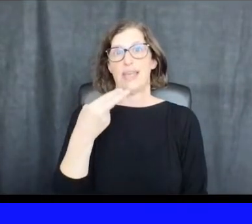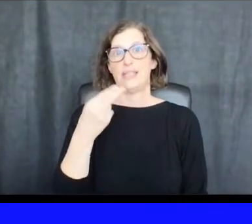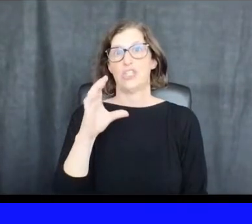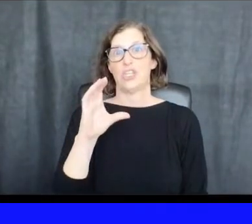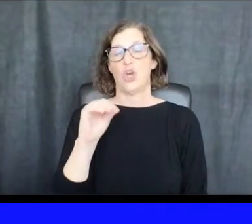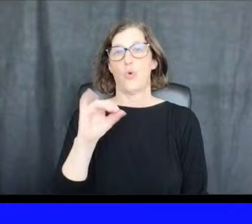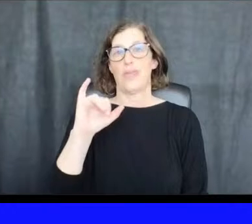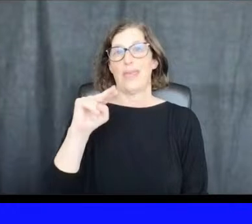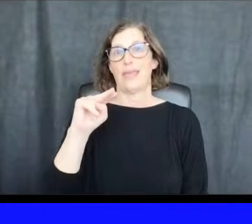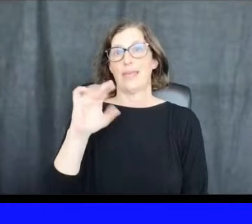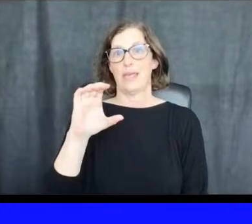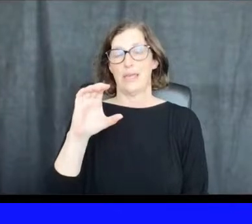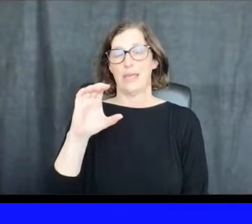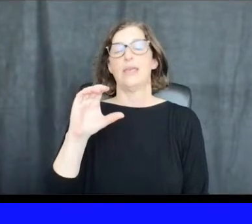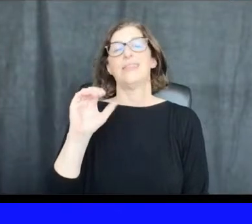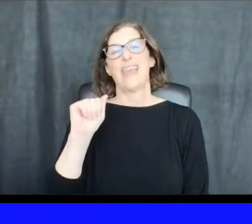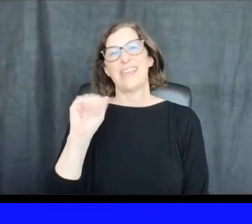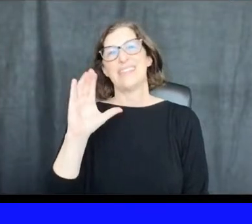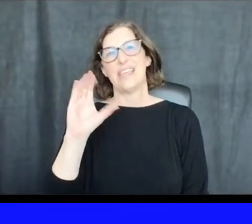Yes. Said yes. Oh, yes.